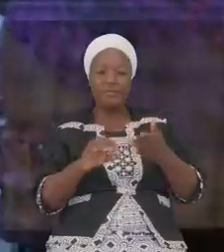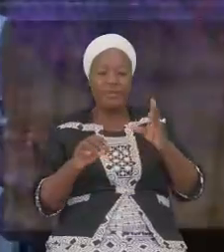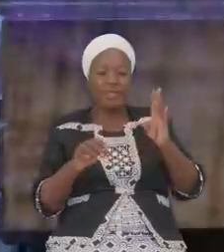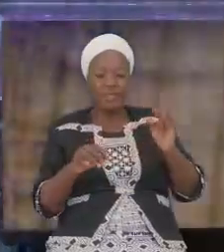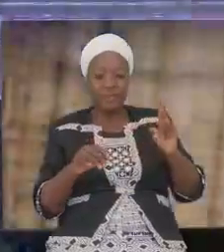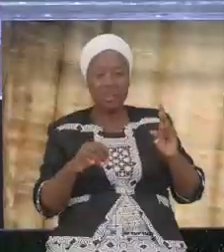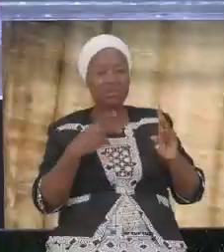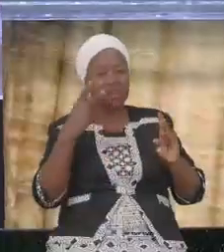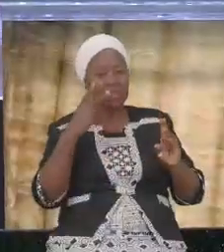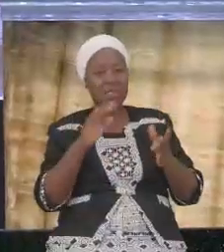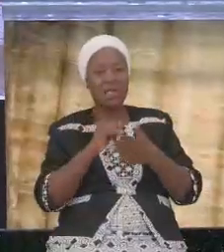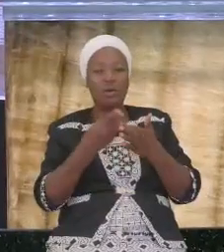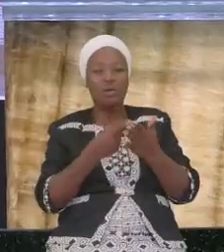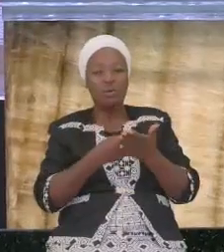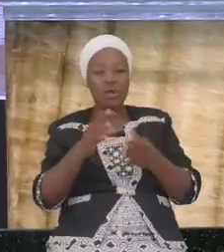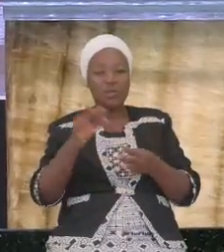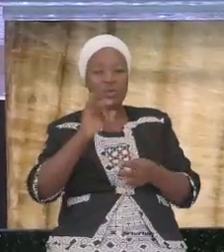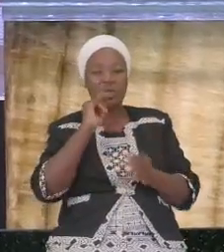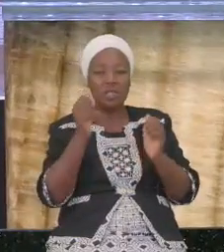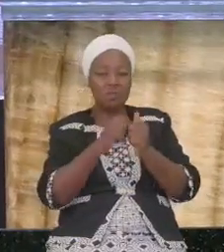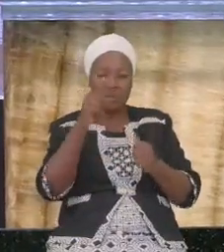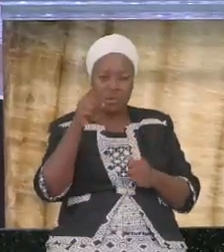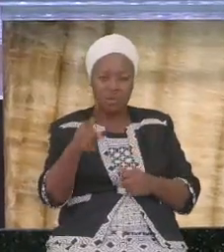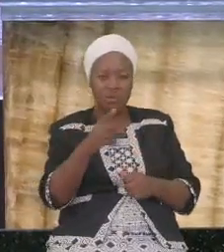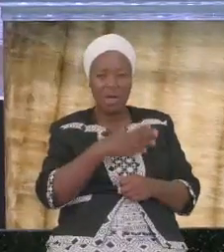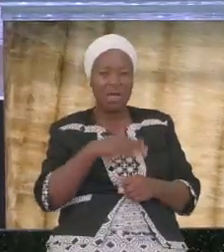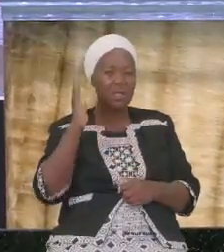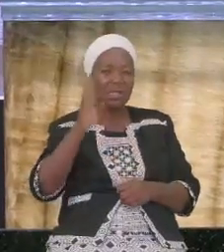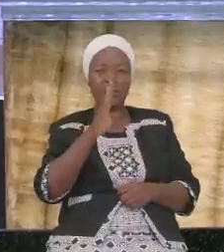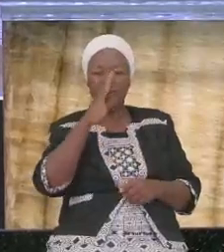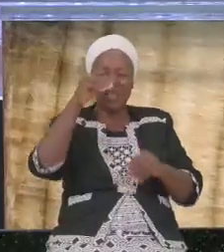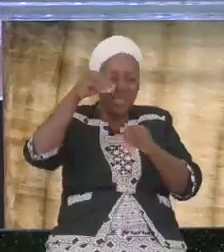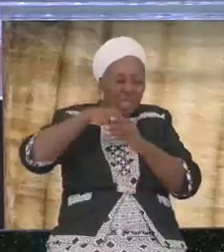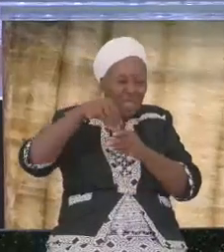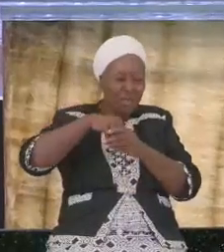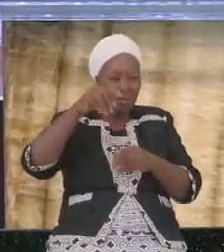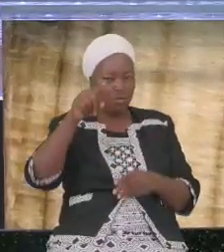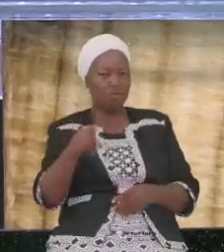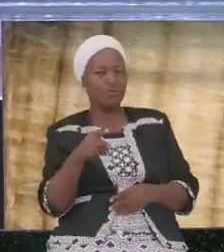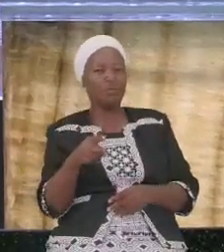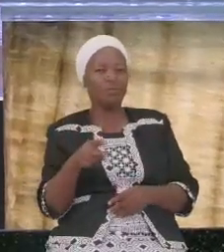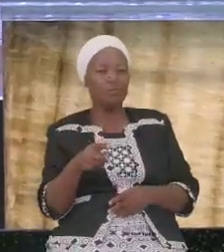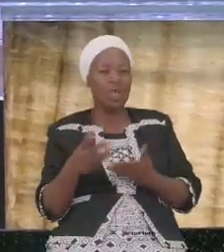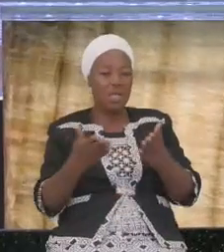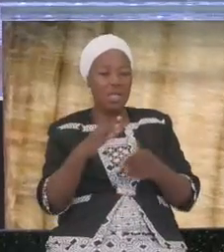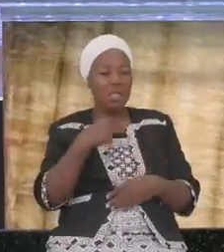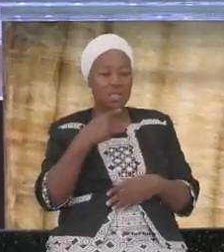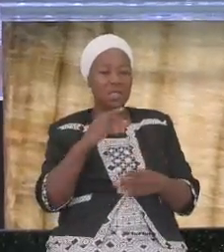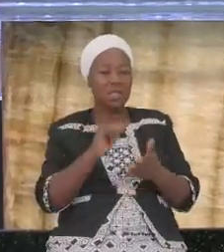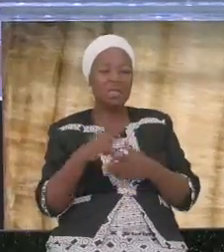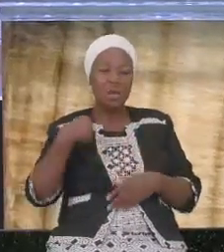the Holy Spirit is with you and shall be in you. Here it says